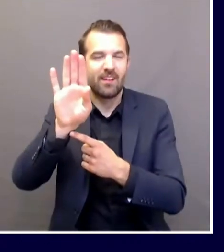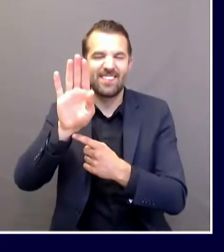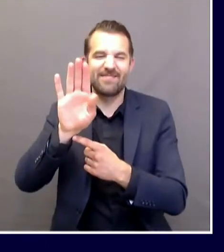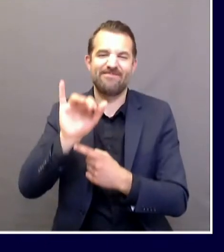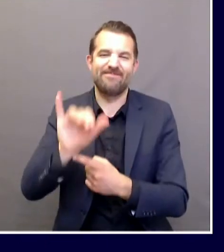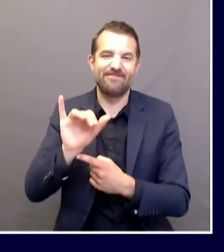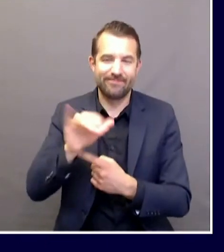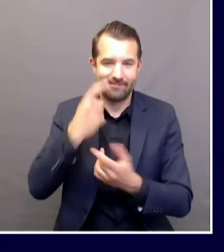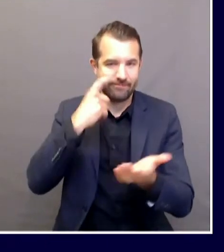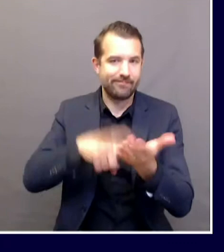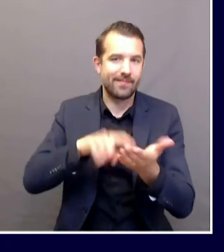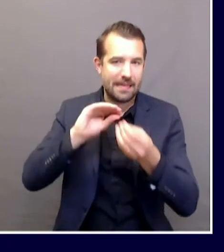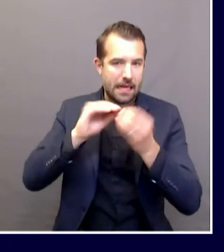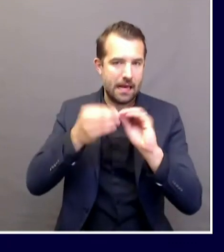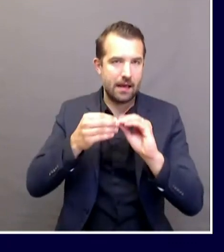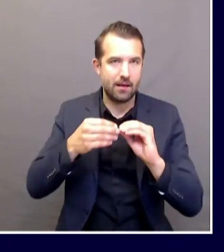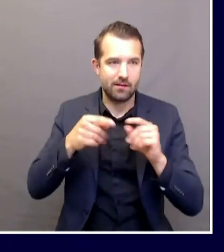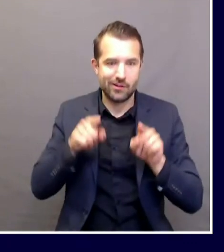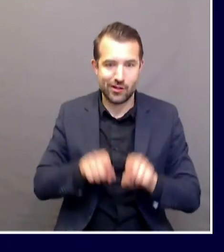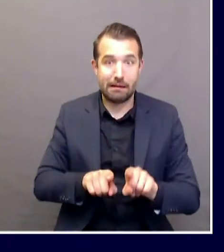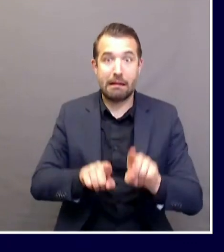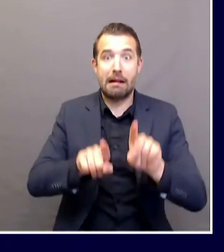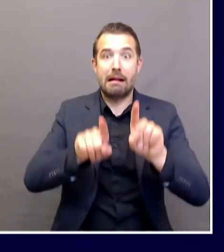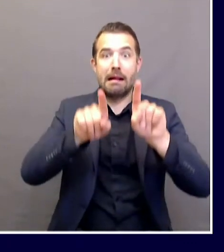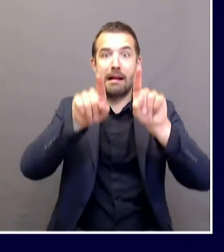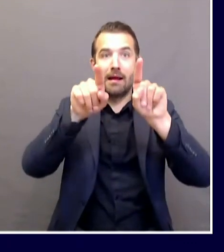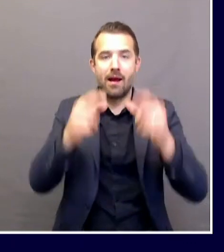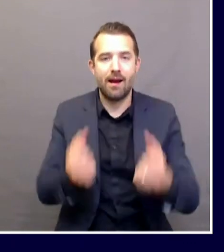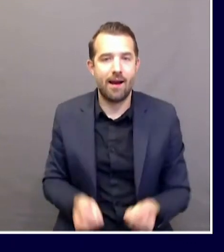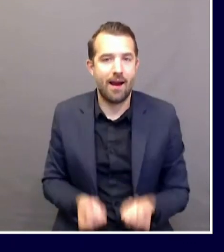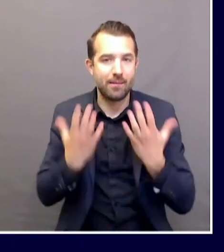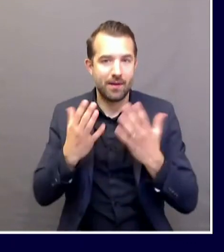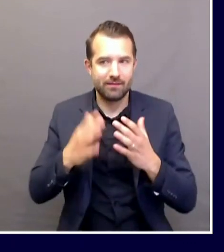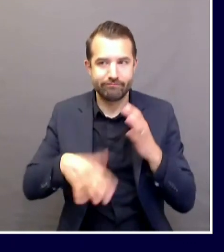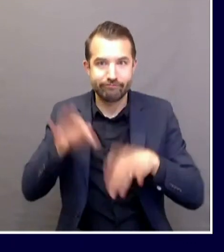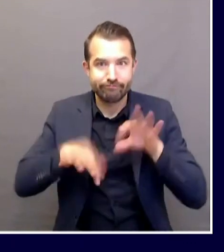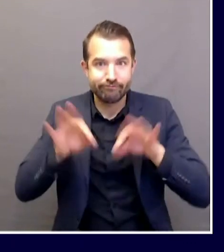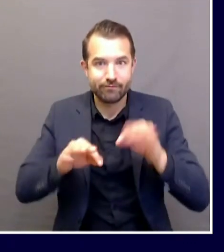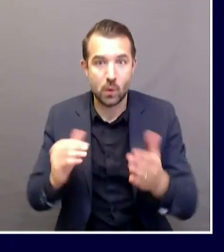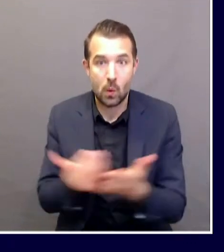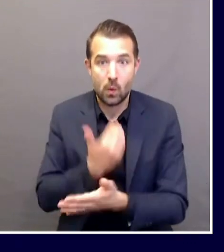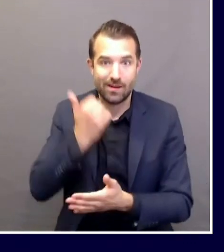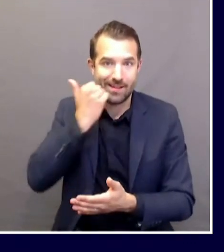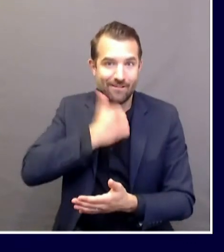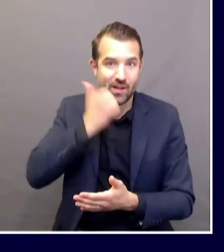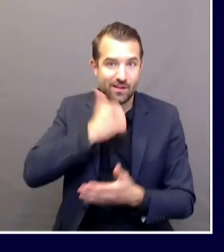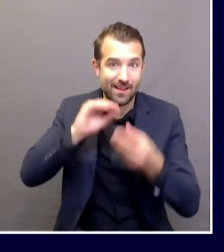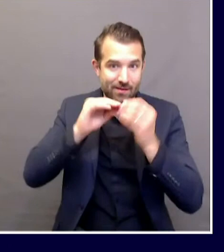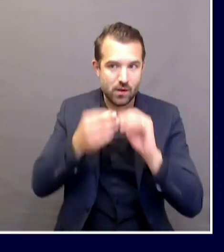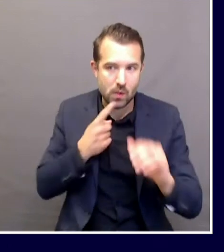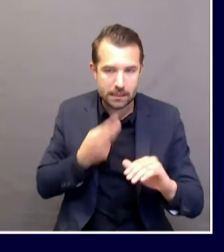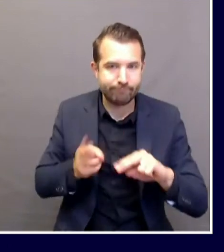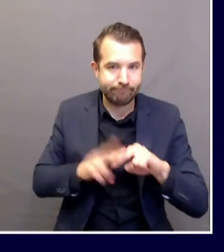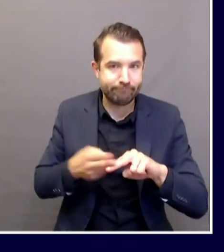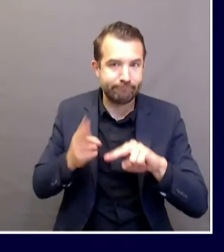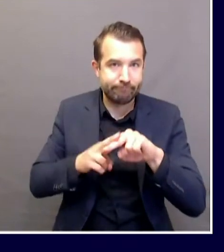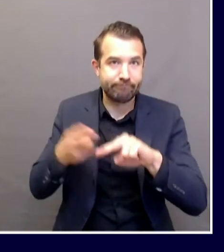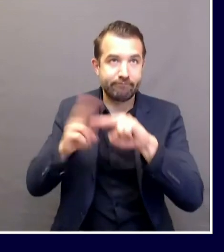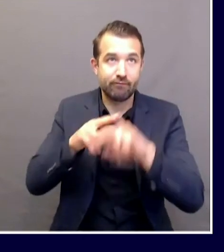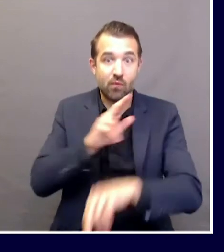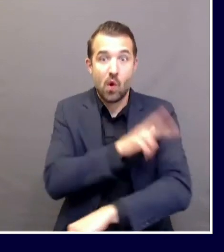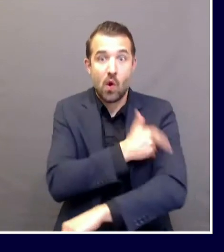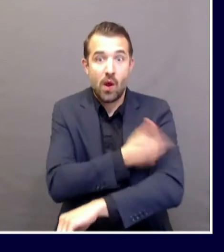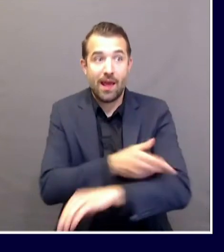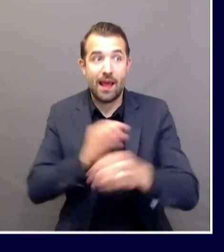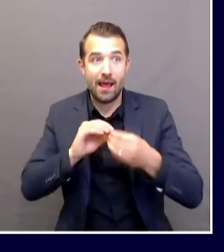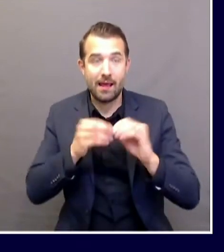rates. And that relationship has largely held steady, but I will say in the past 8 or 9 days, that curve has shifted a little